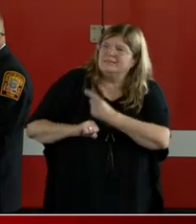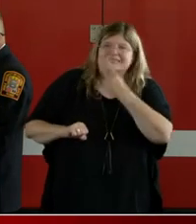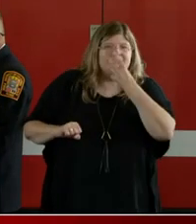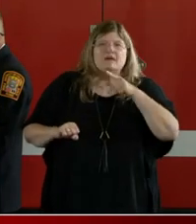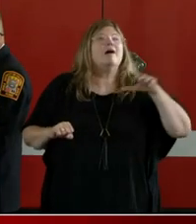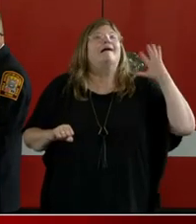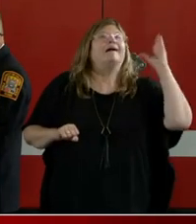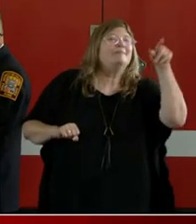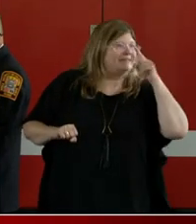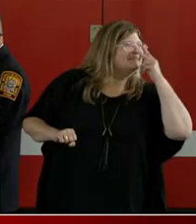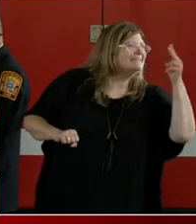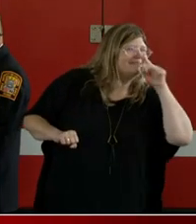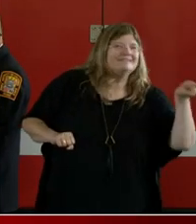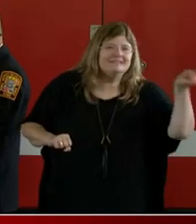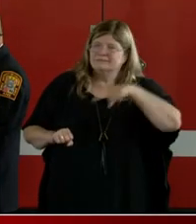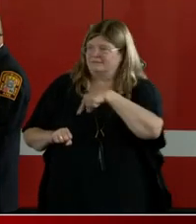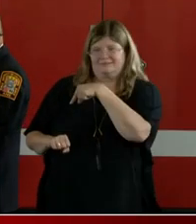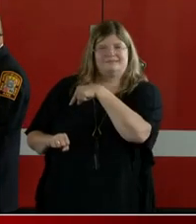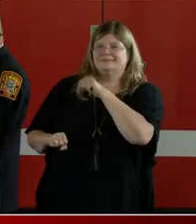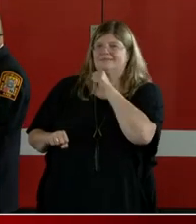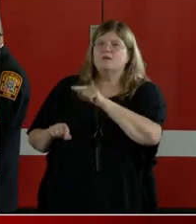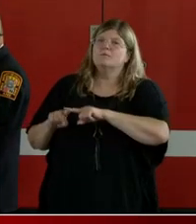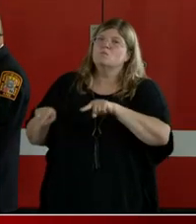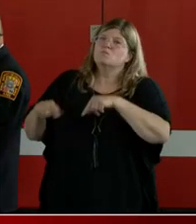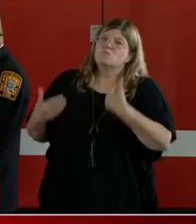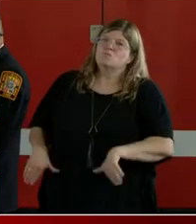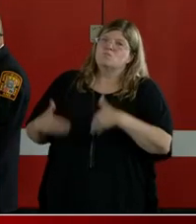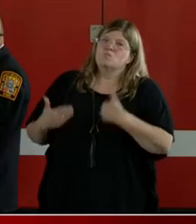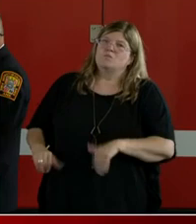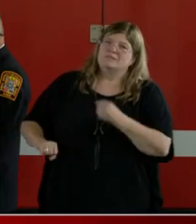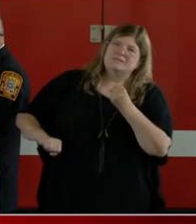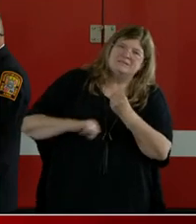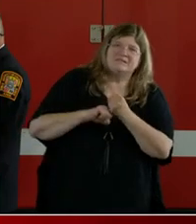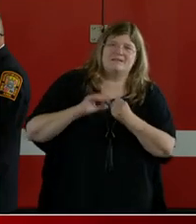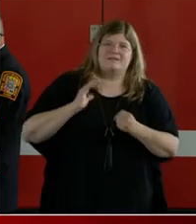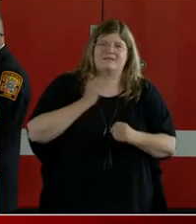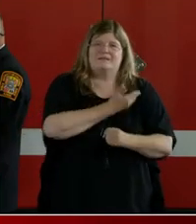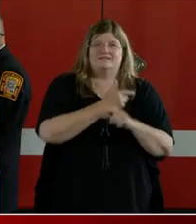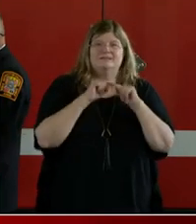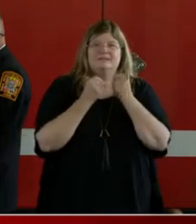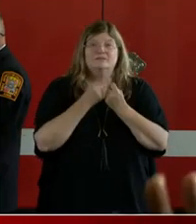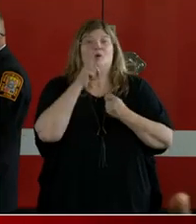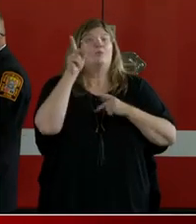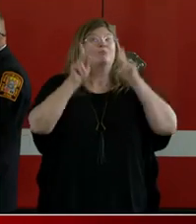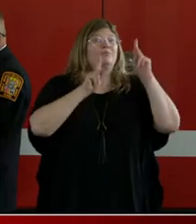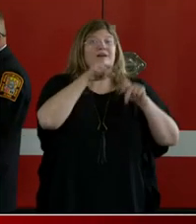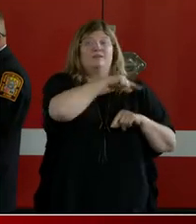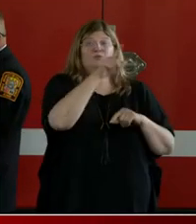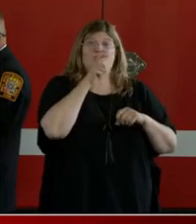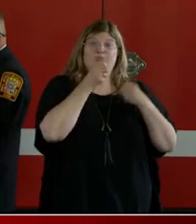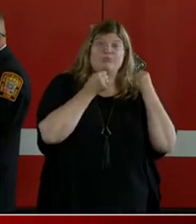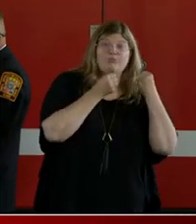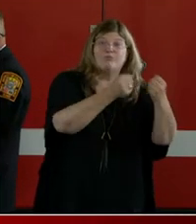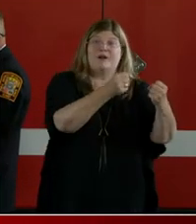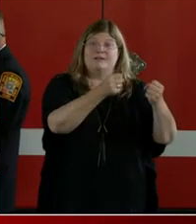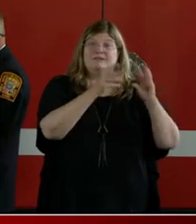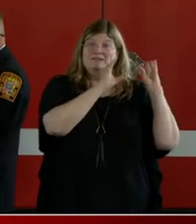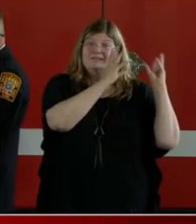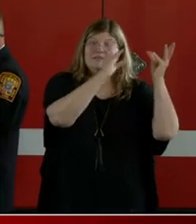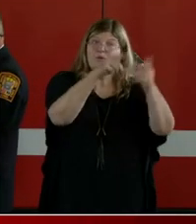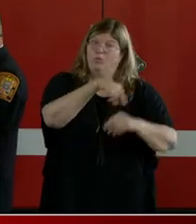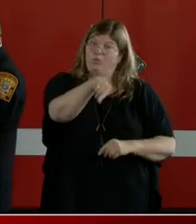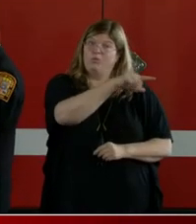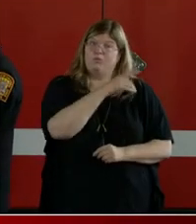And to the men and women who roar up and down the street, by the way, you are very lucky people. I am